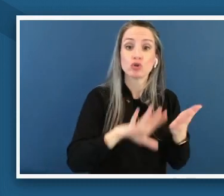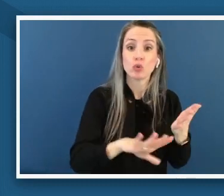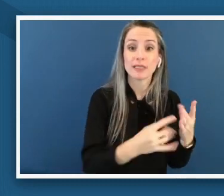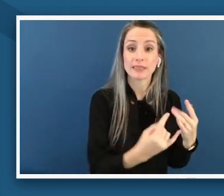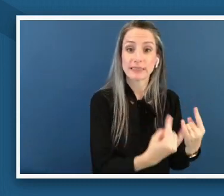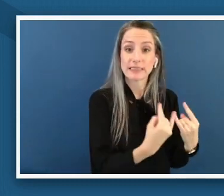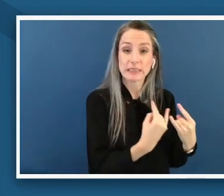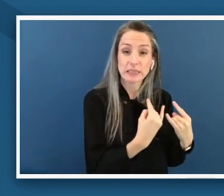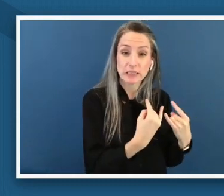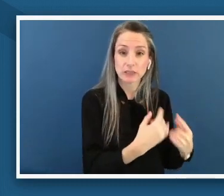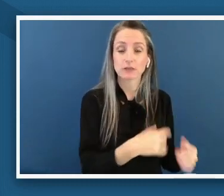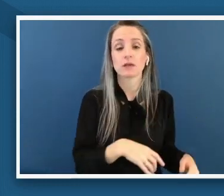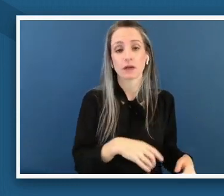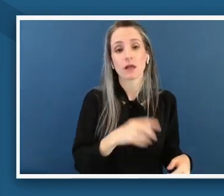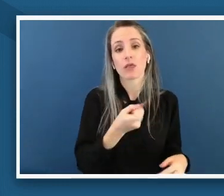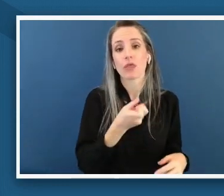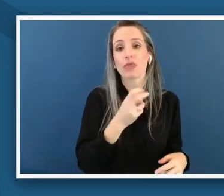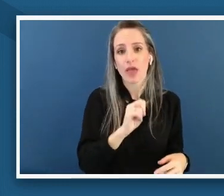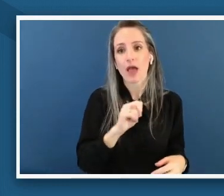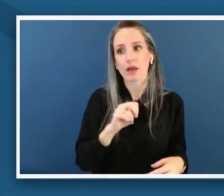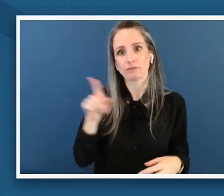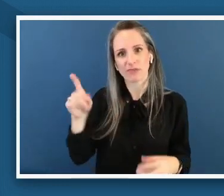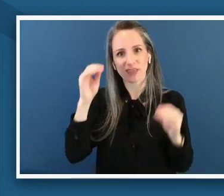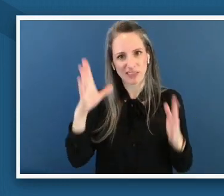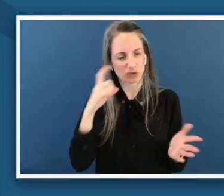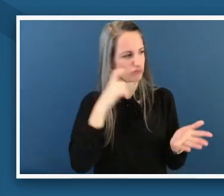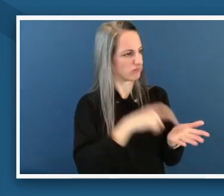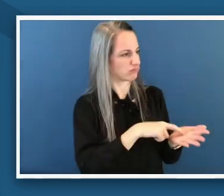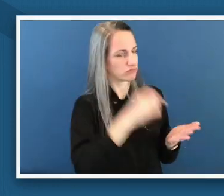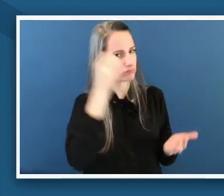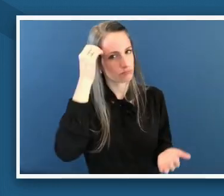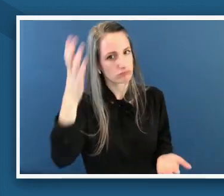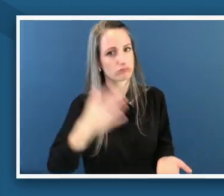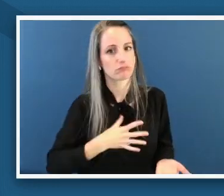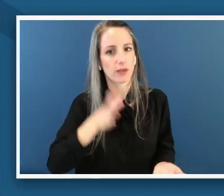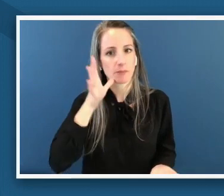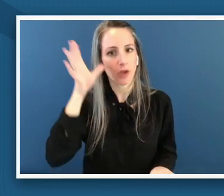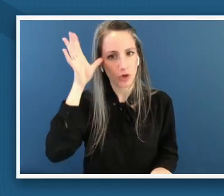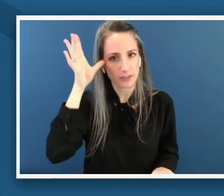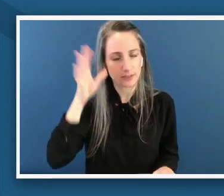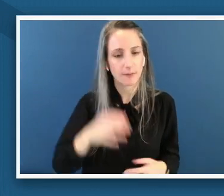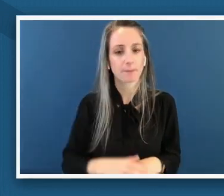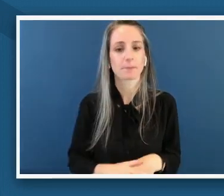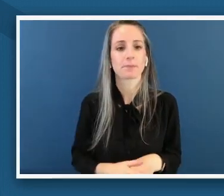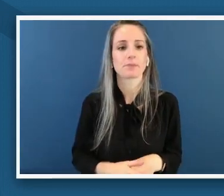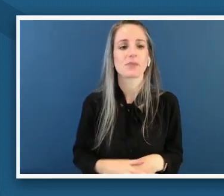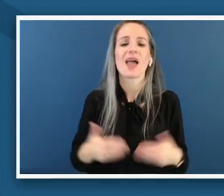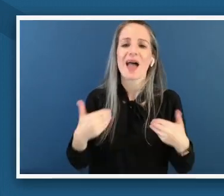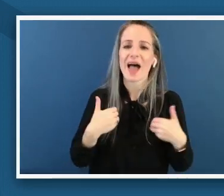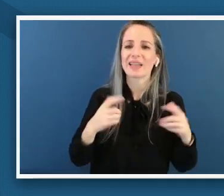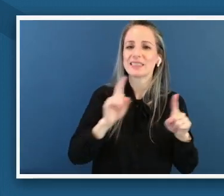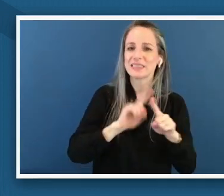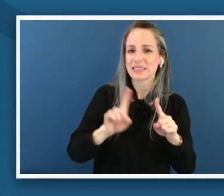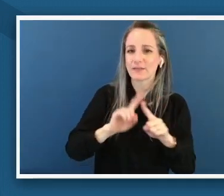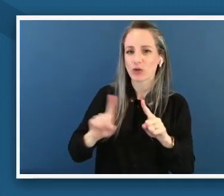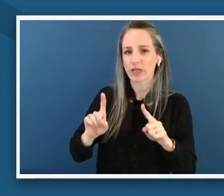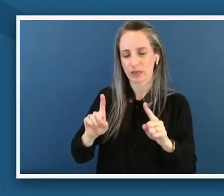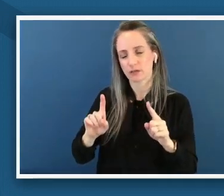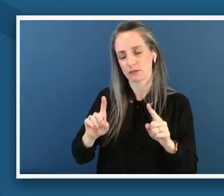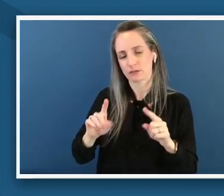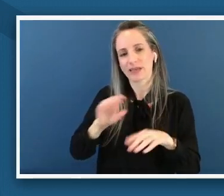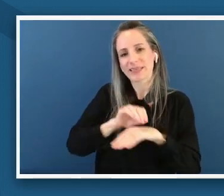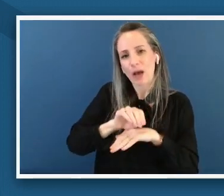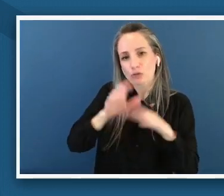me. Going on, I had different educators. My high school counselor wouldn't let me drop out of the